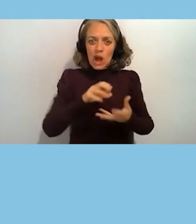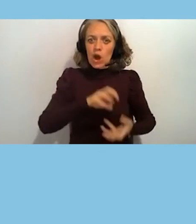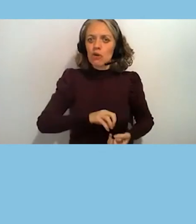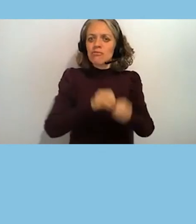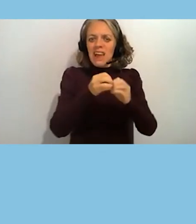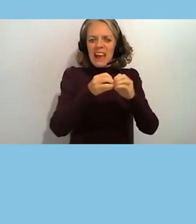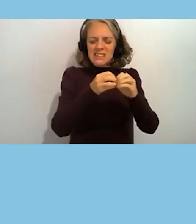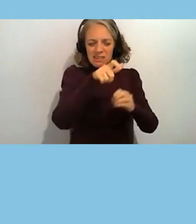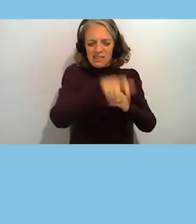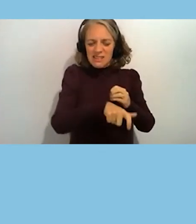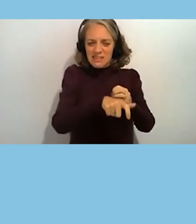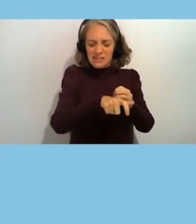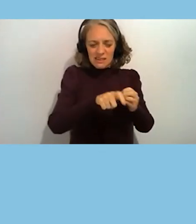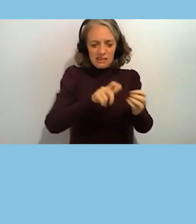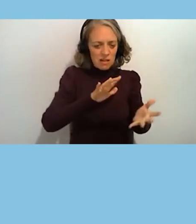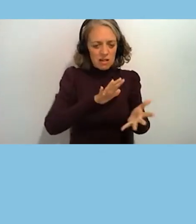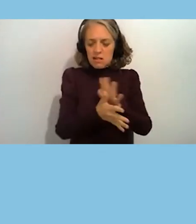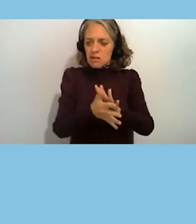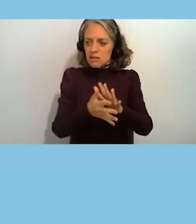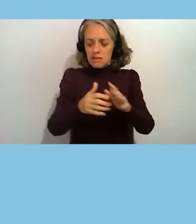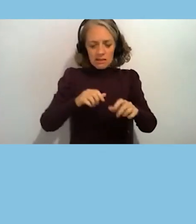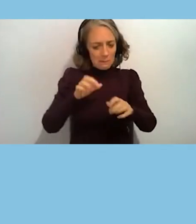disturb the peace of the taken for granted.